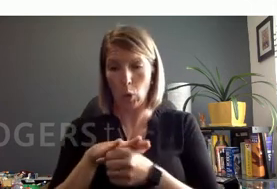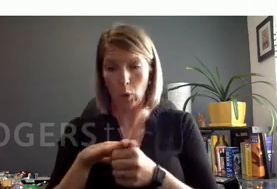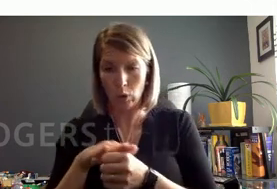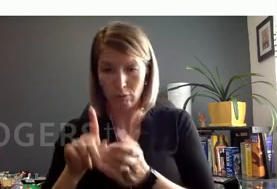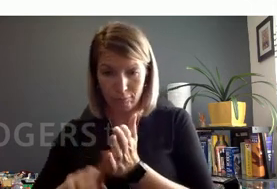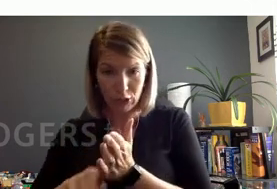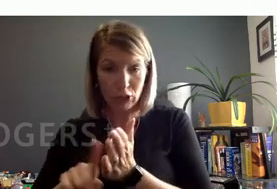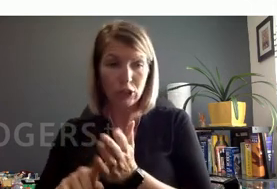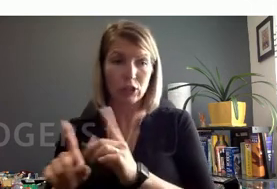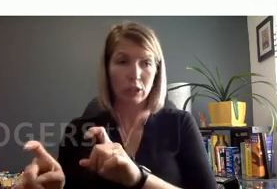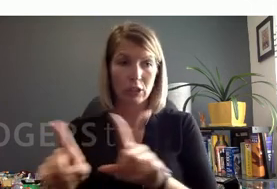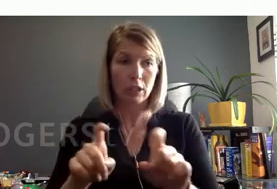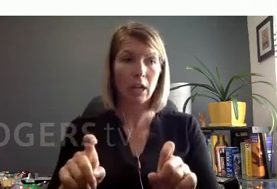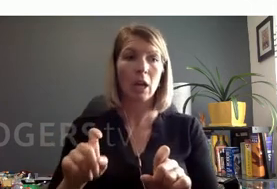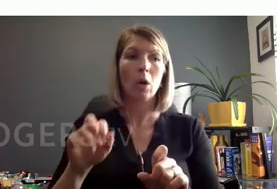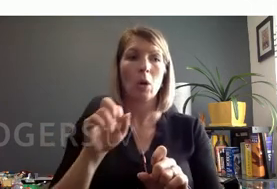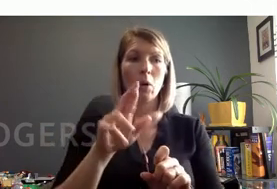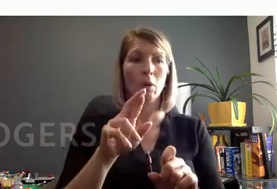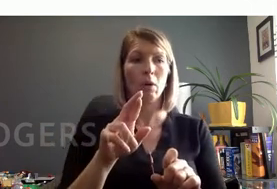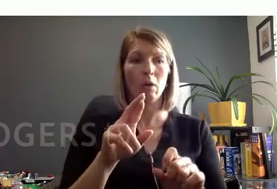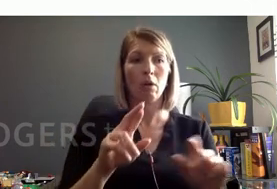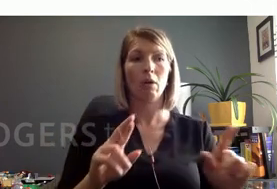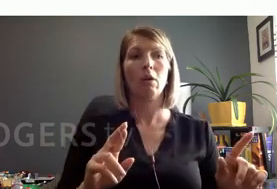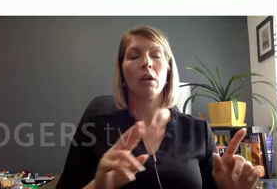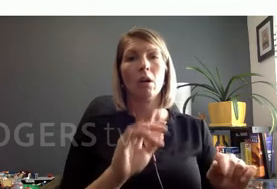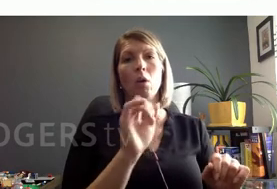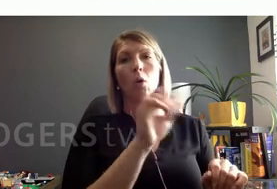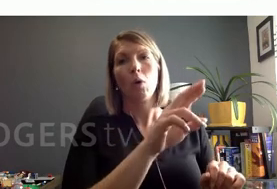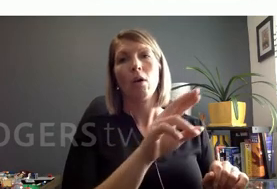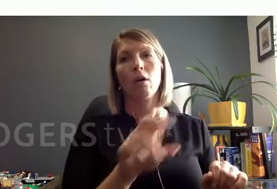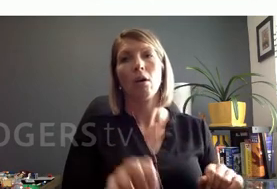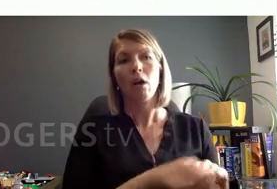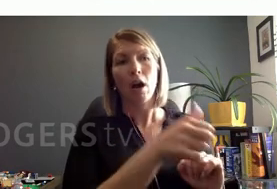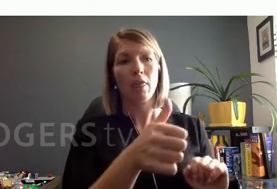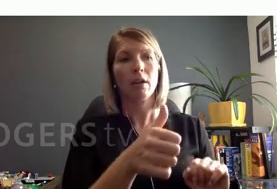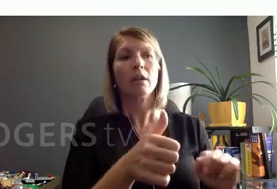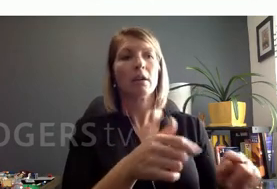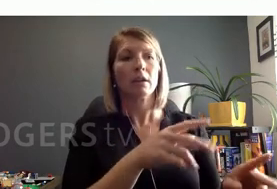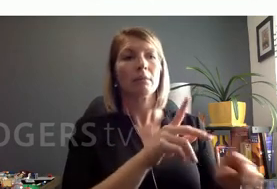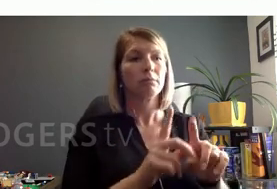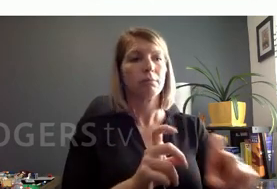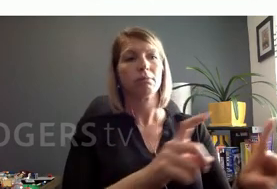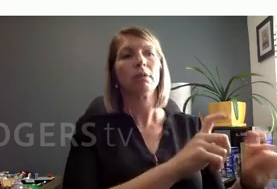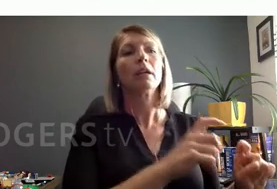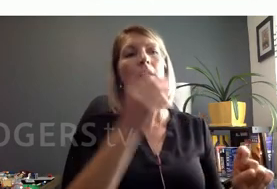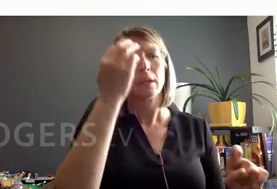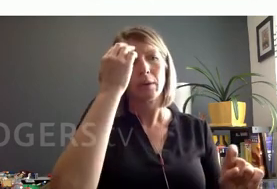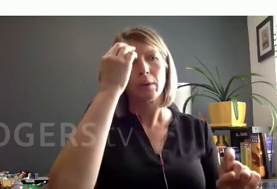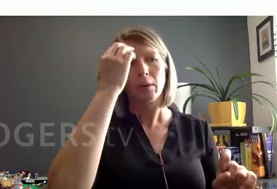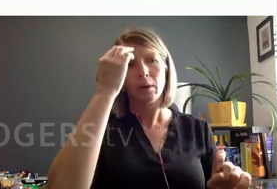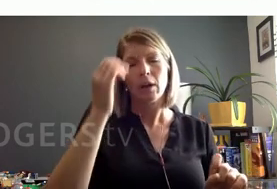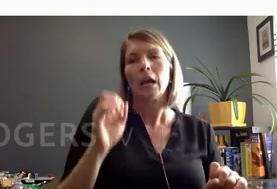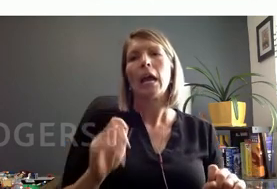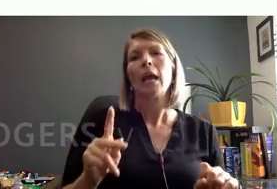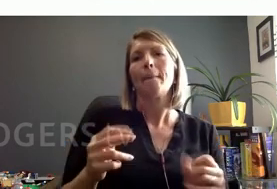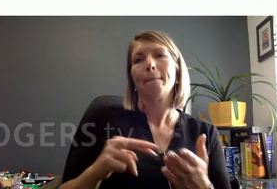right? And the reason why, you know, the employers are so eager to hire newcomer internationally, because number one, they couldn't find